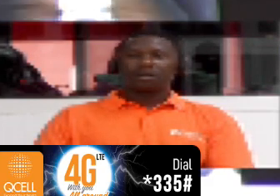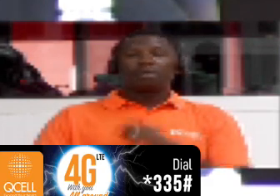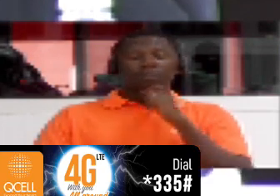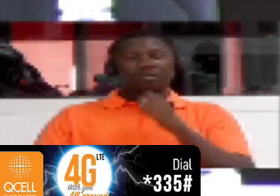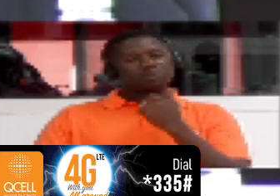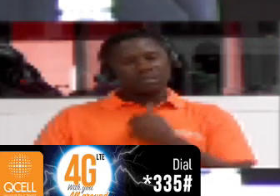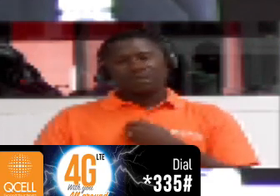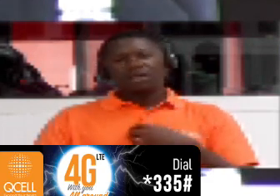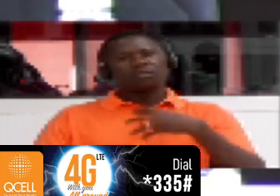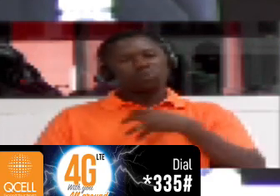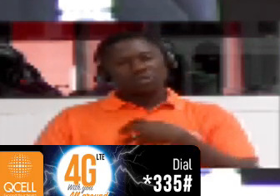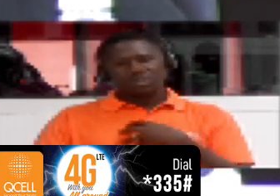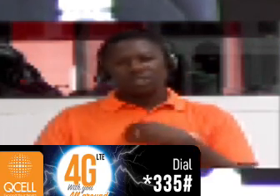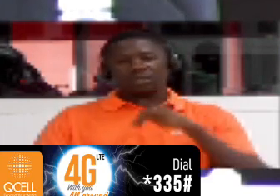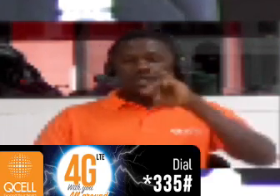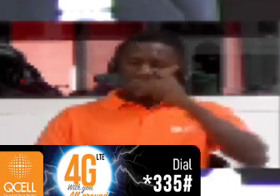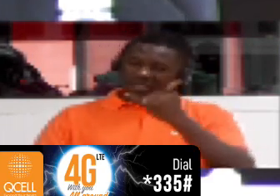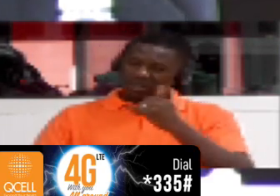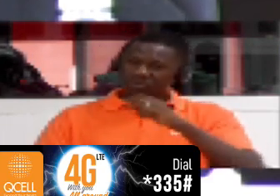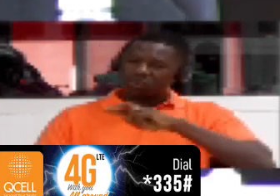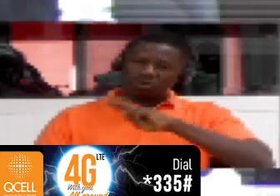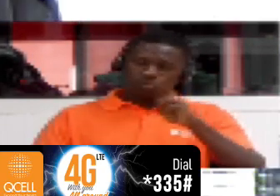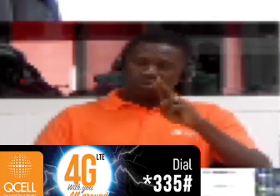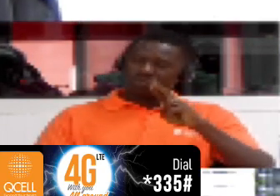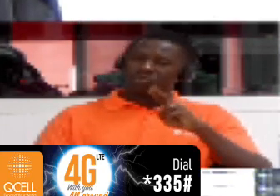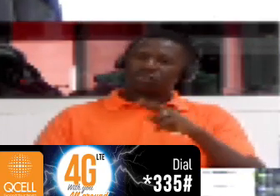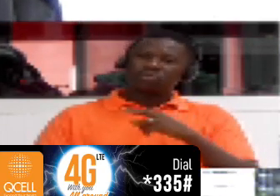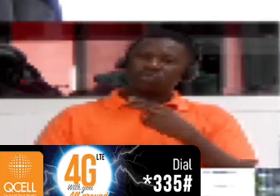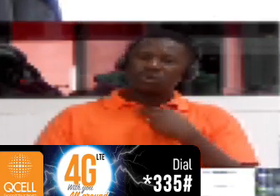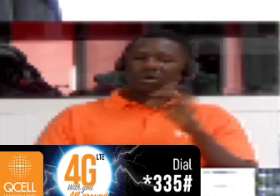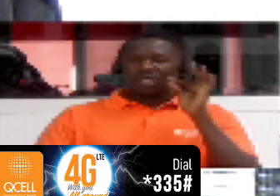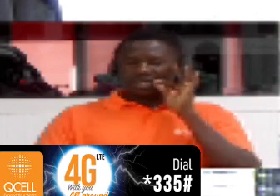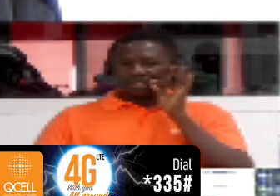answer. Akabe nyinin karome na wolem ha wala hani.